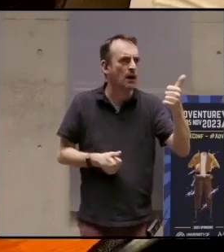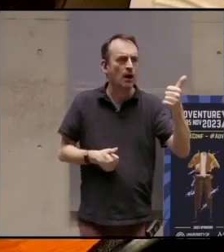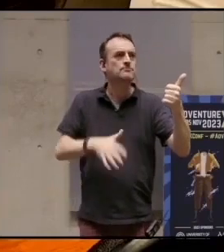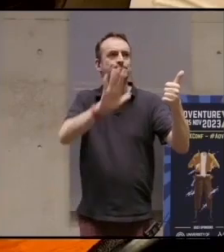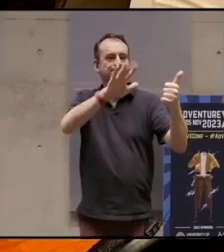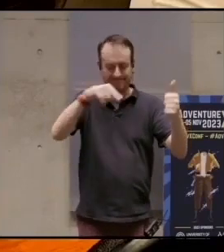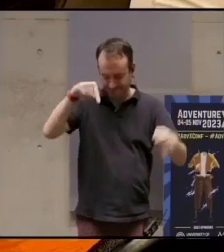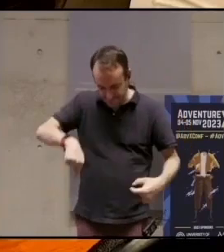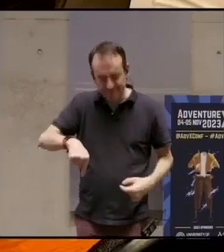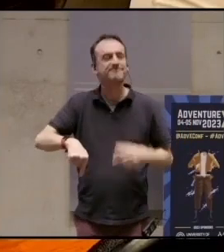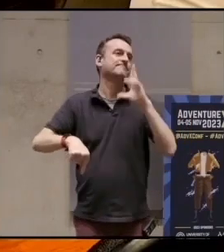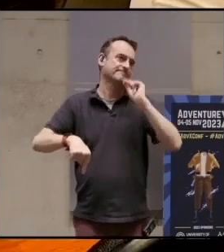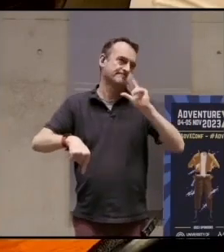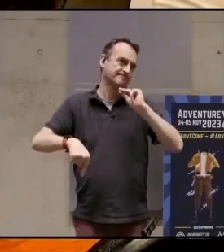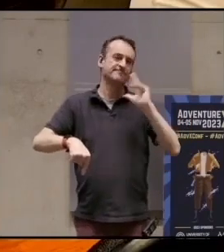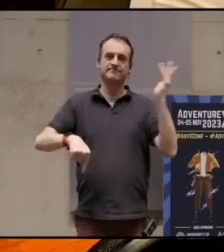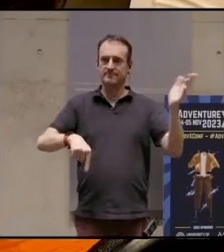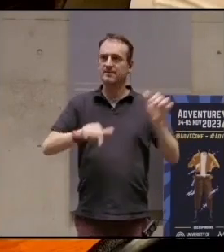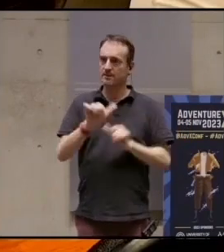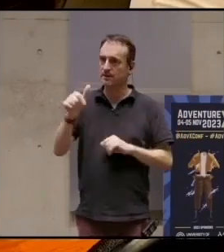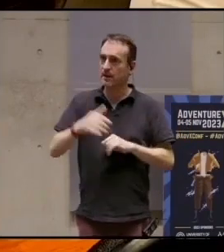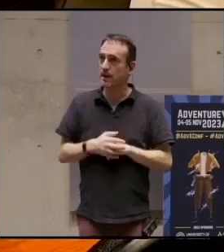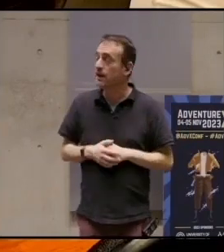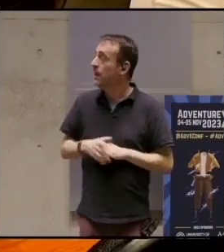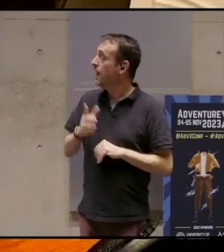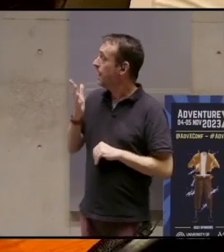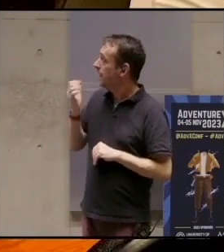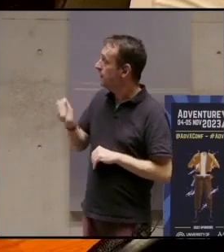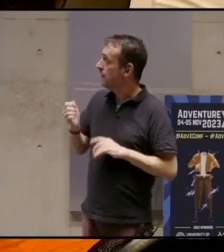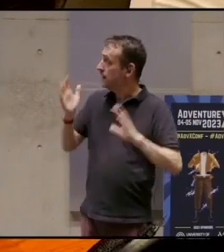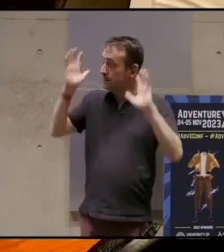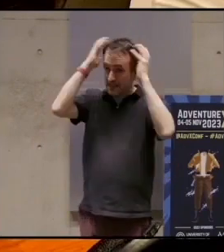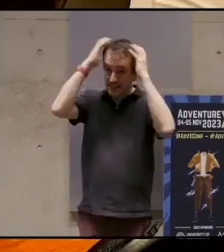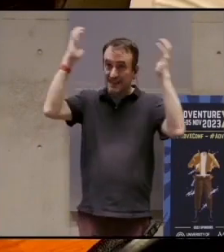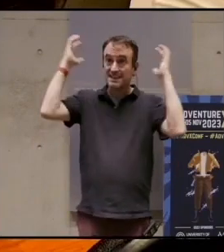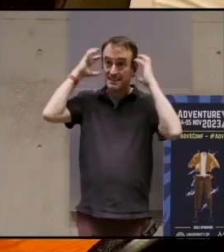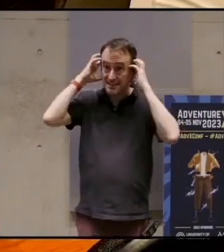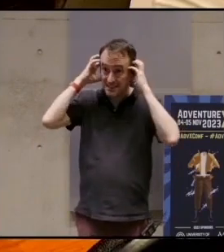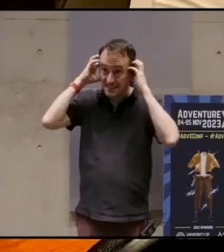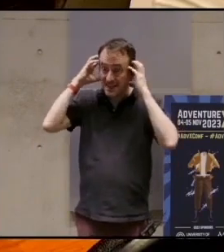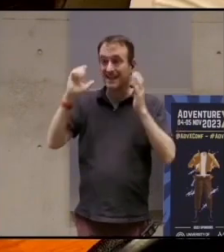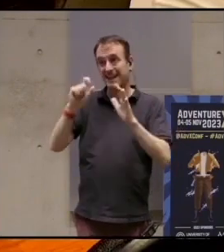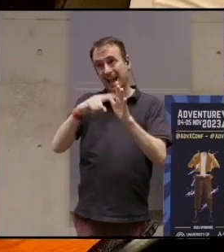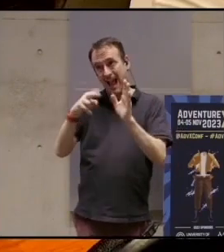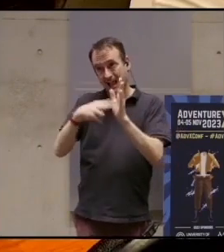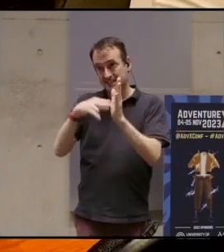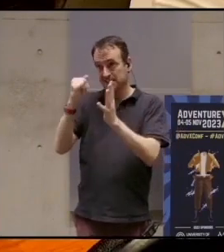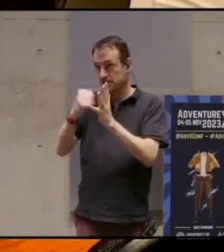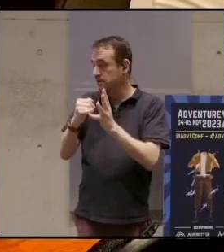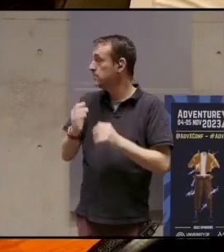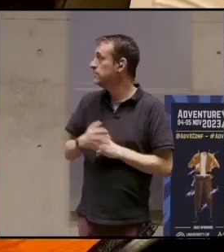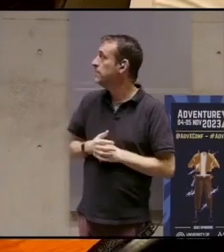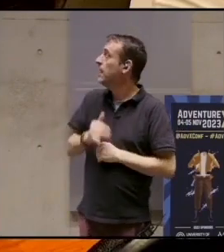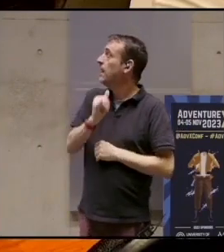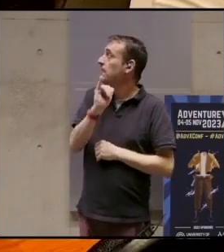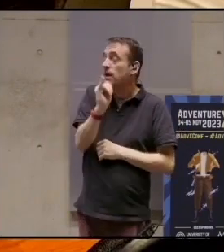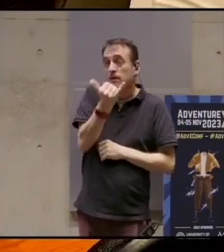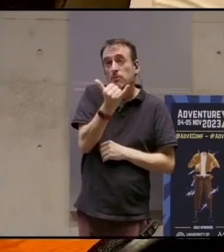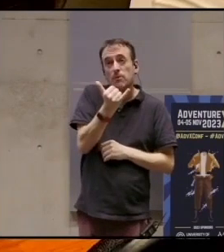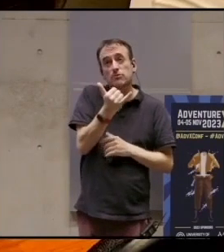cans. Some booths have a PA system or something like that, speakers, so that the actors don't need to wear headphones. But